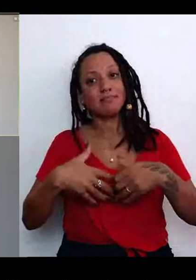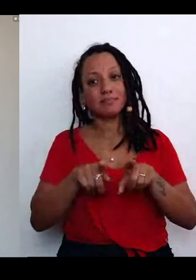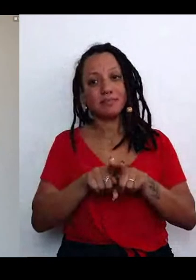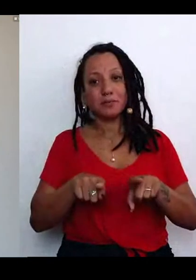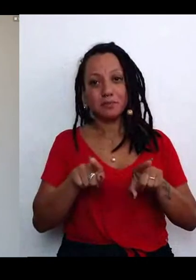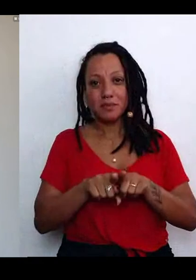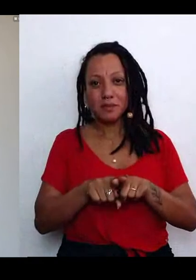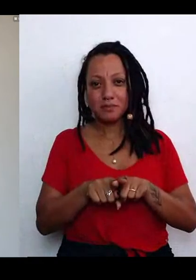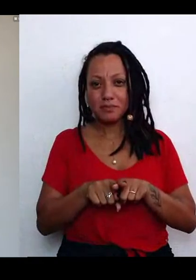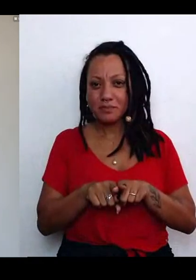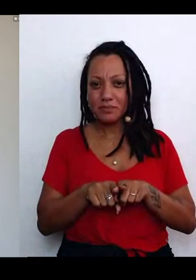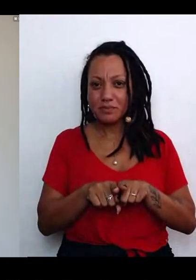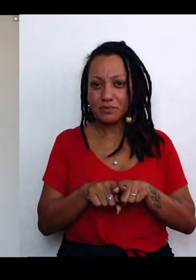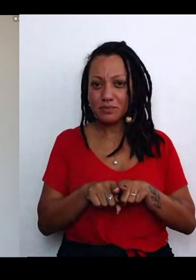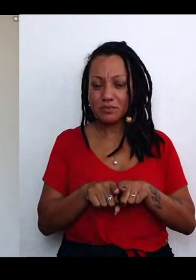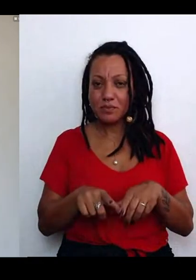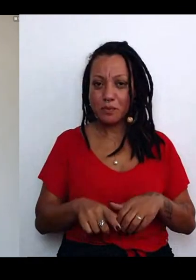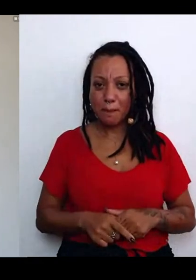foreign